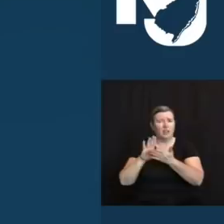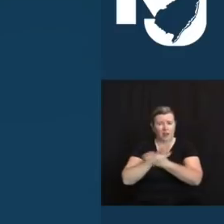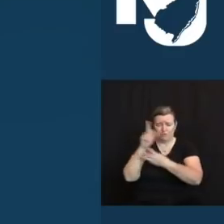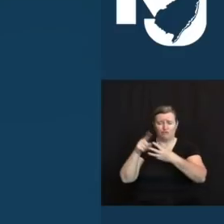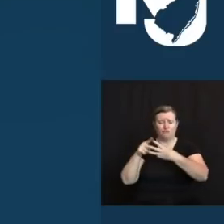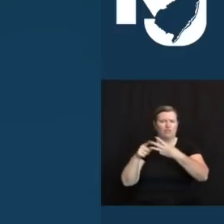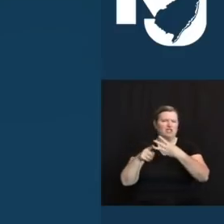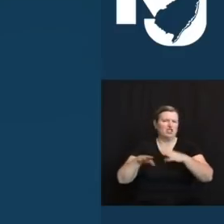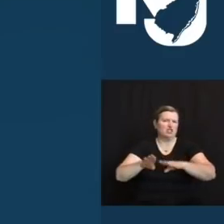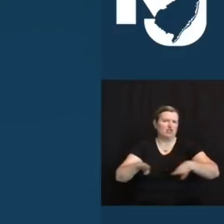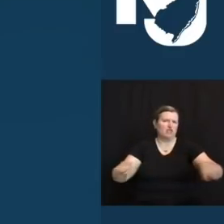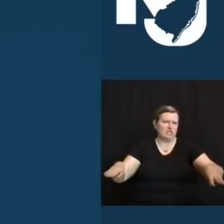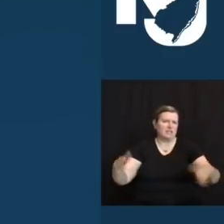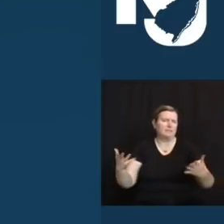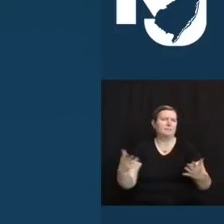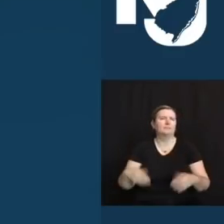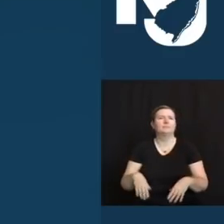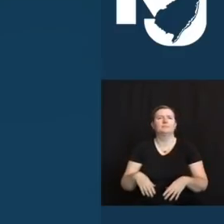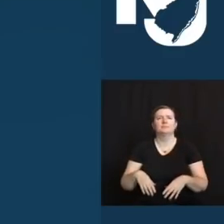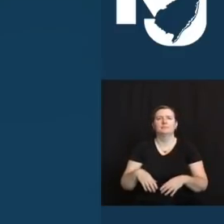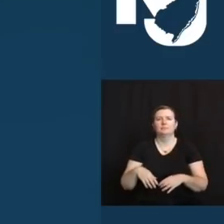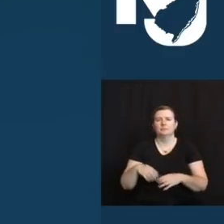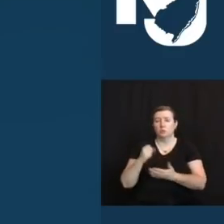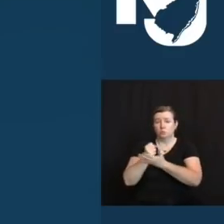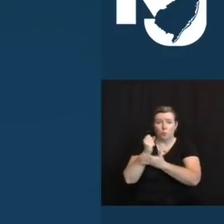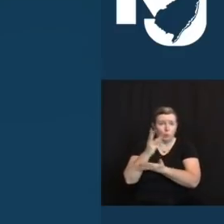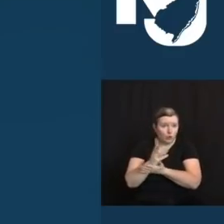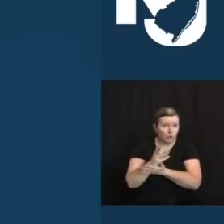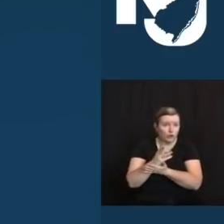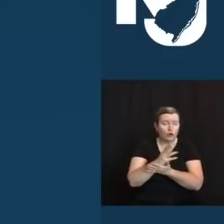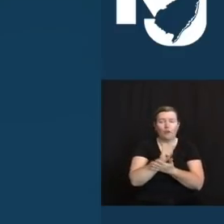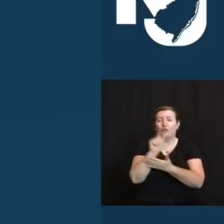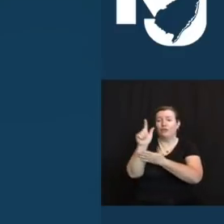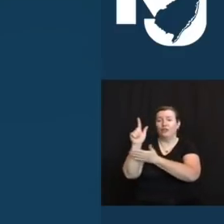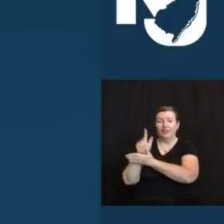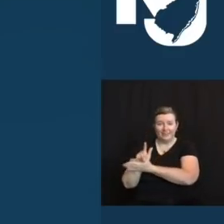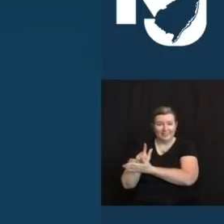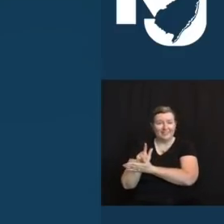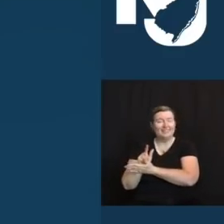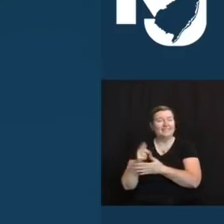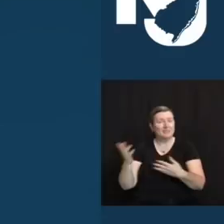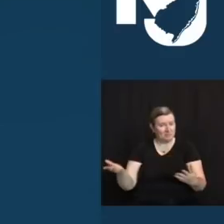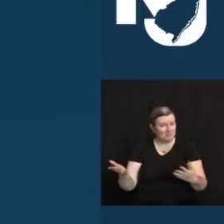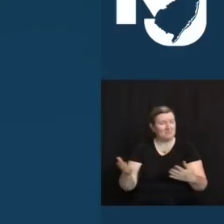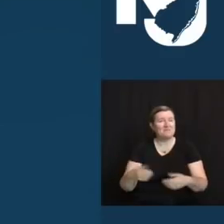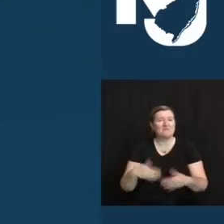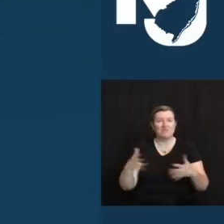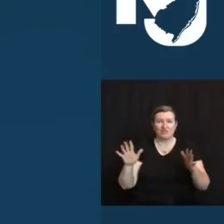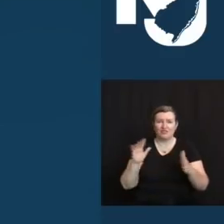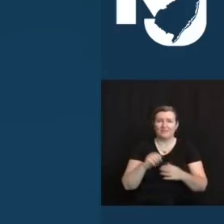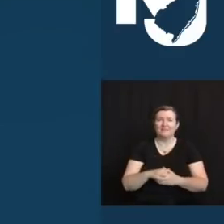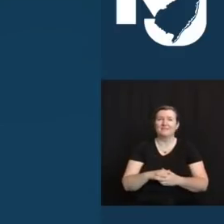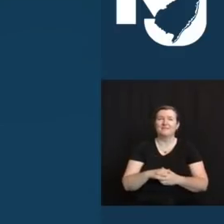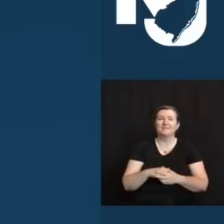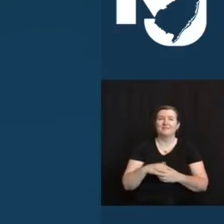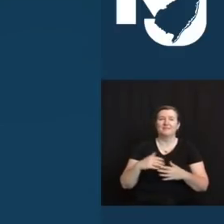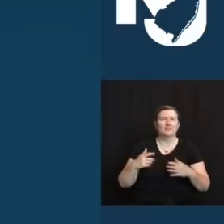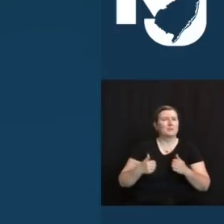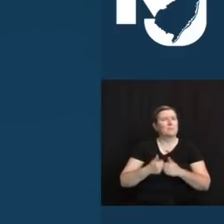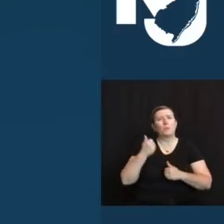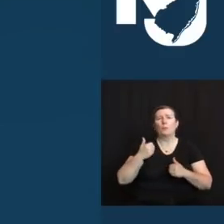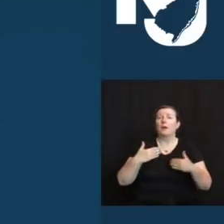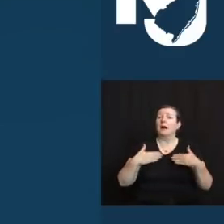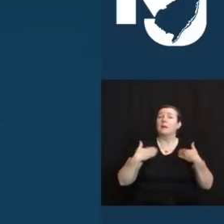work and the law, respectively. Jaime was at his happiest, though, when surrounded by his family and enjoying